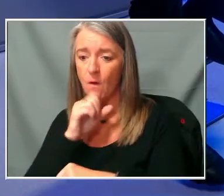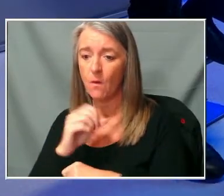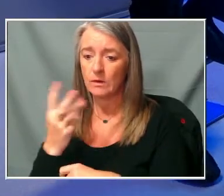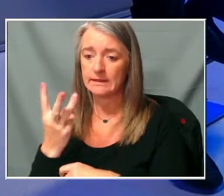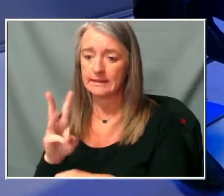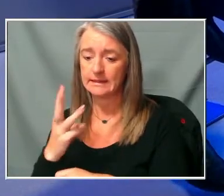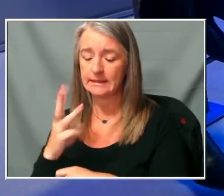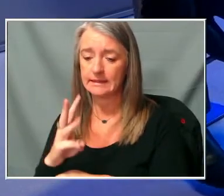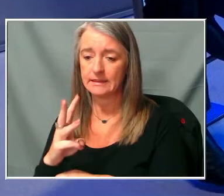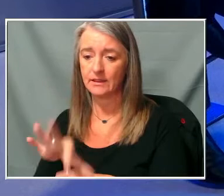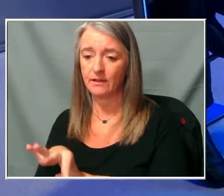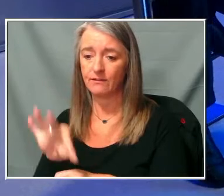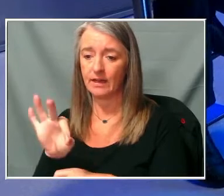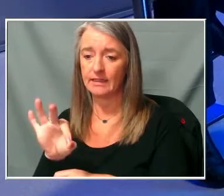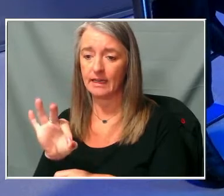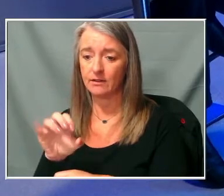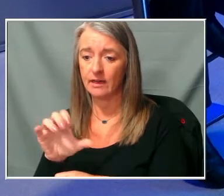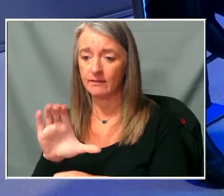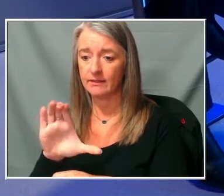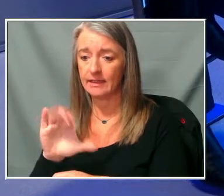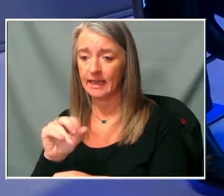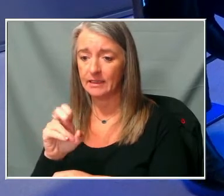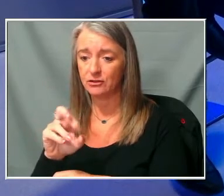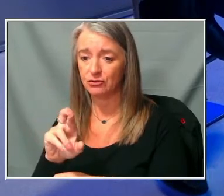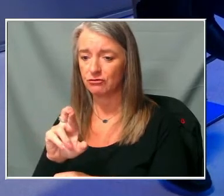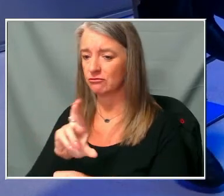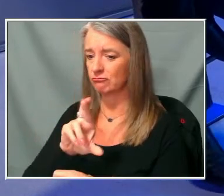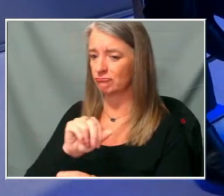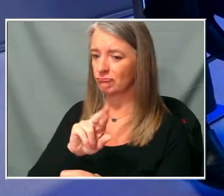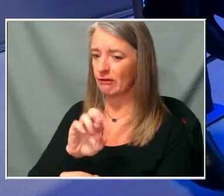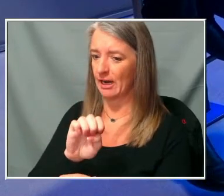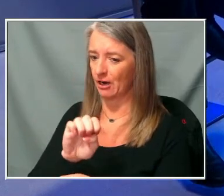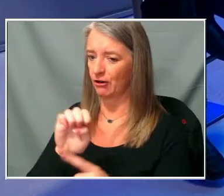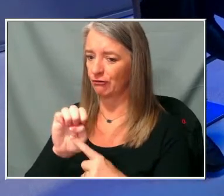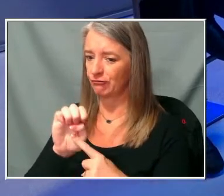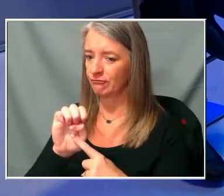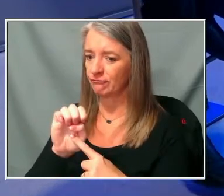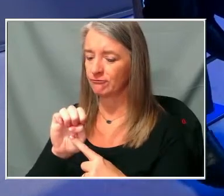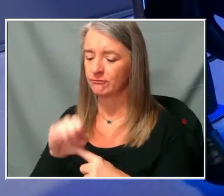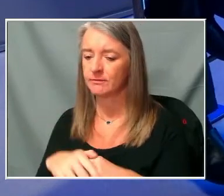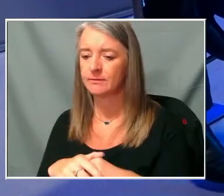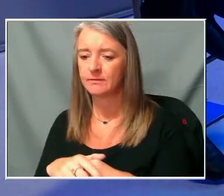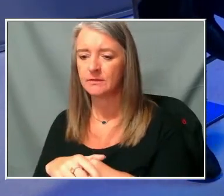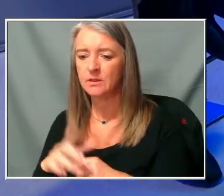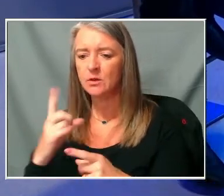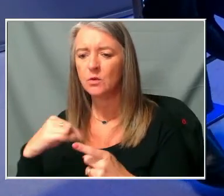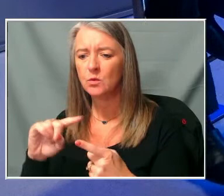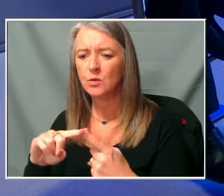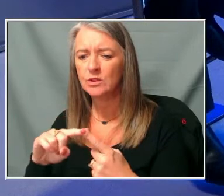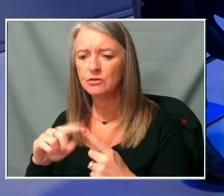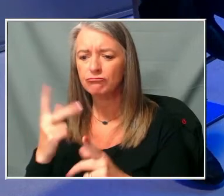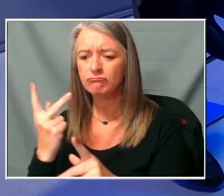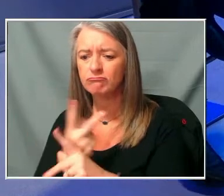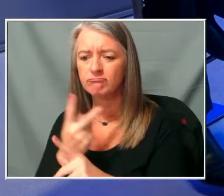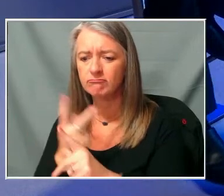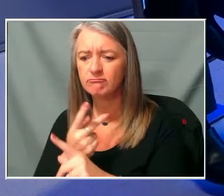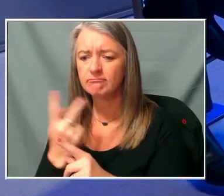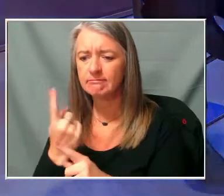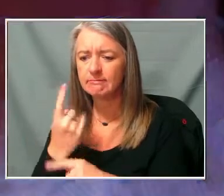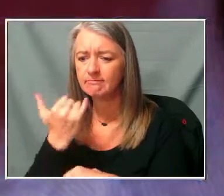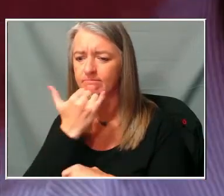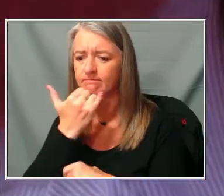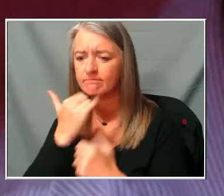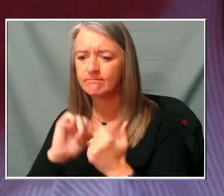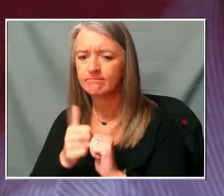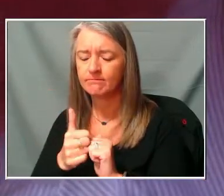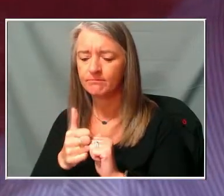you find out you have a rare cancer. Kind of walk us through when you first realized something was wrong. What were those first initial signs? So I